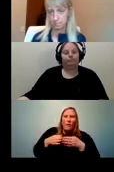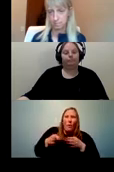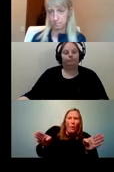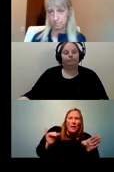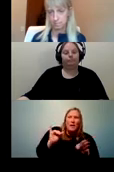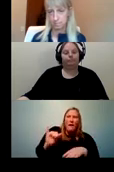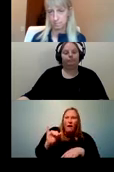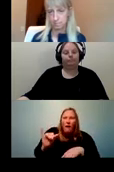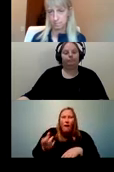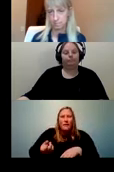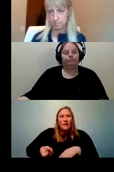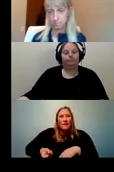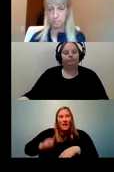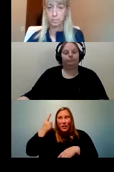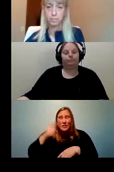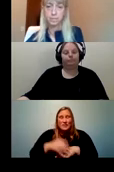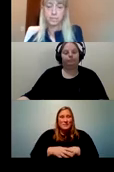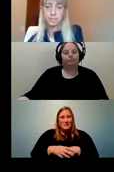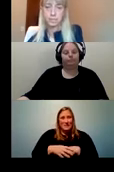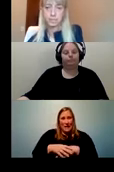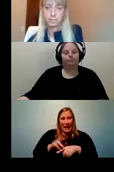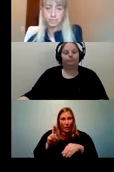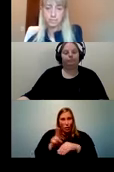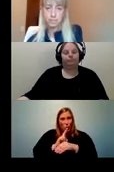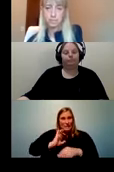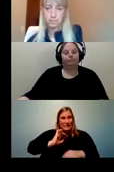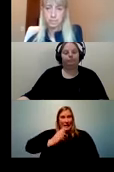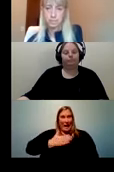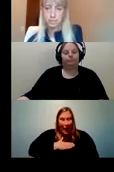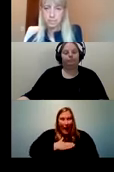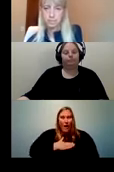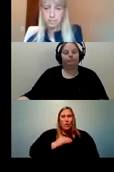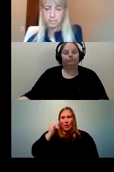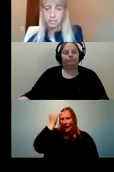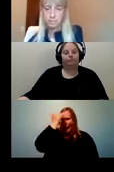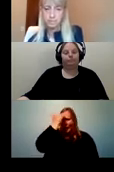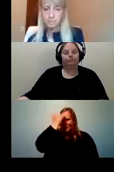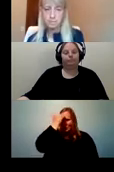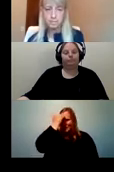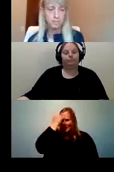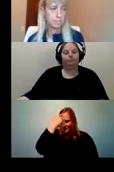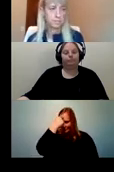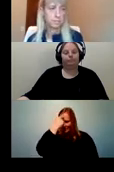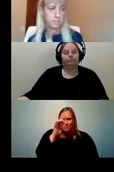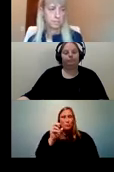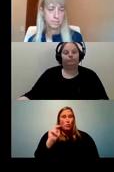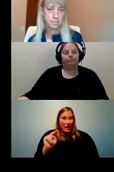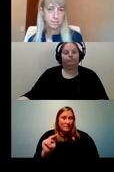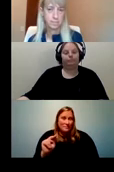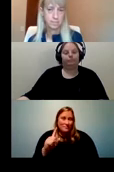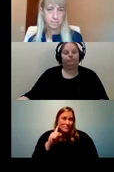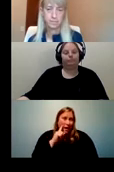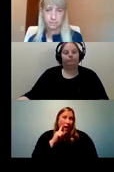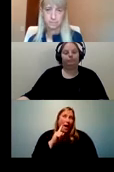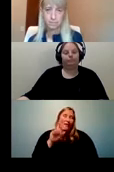exercising that 40 bits of information that is our conscious brains. I think, you know, I have a lot of